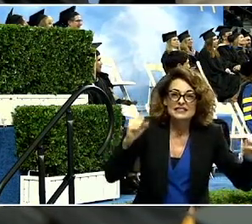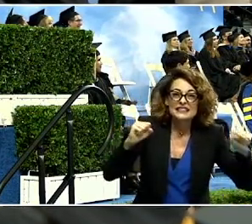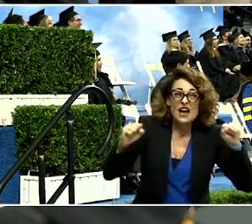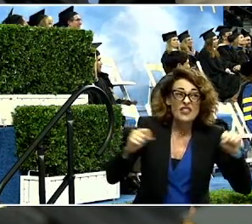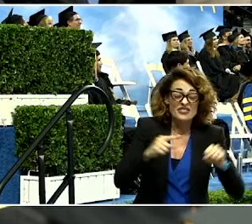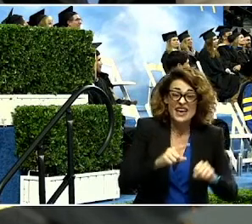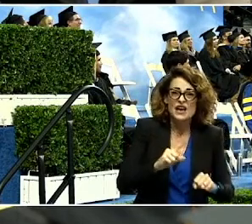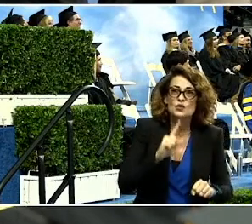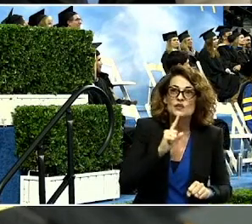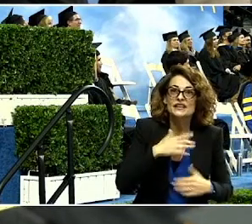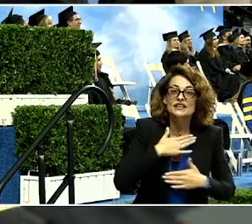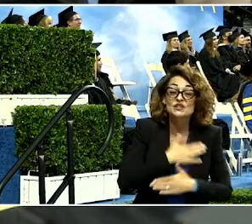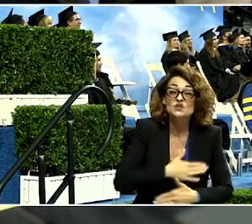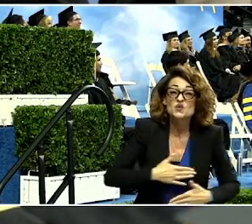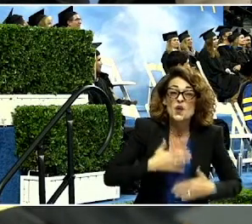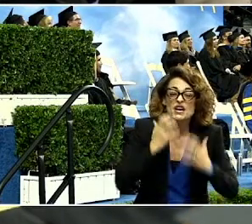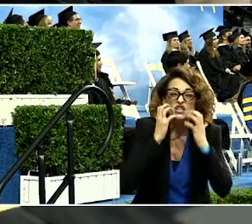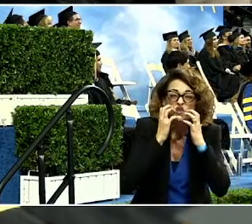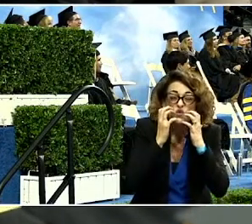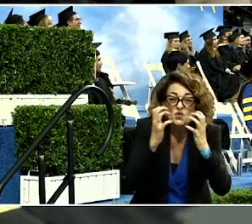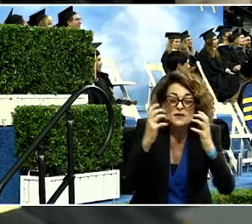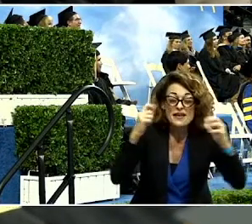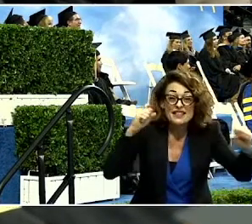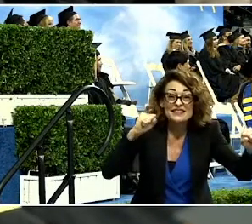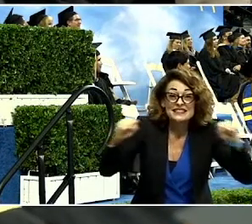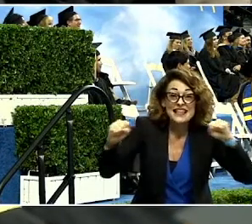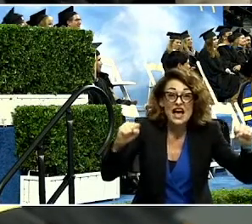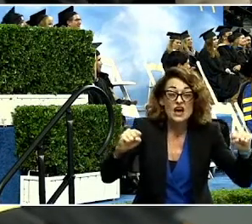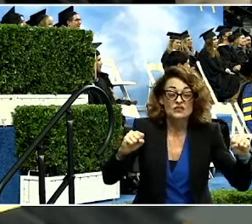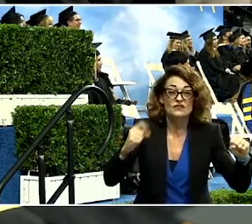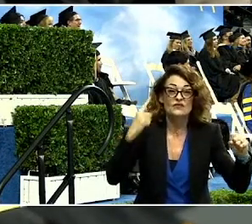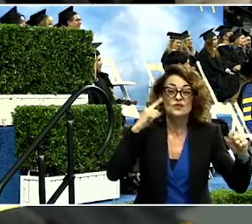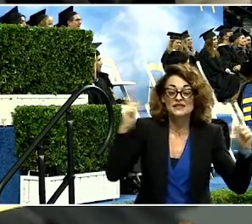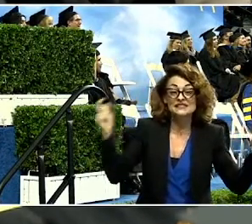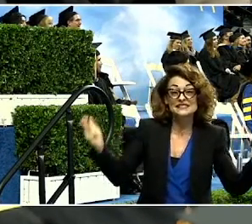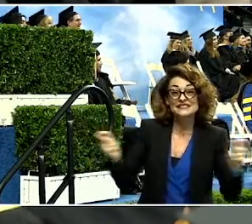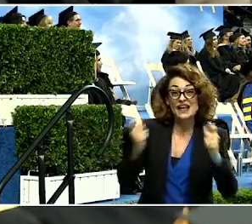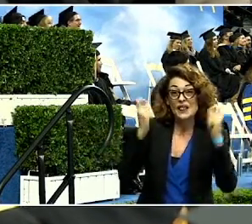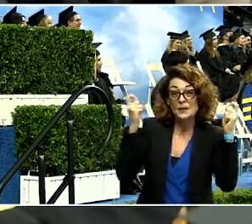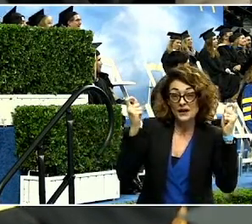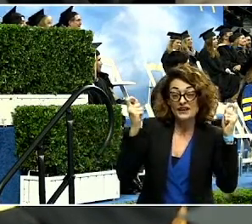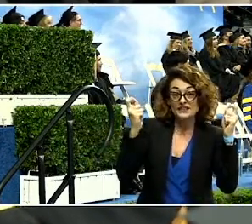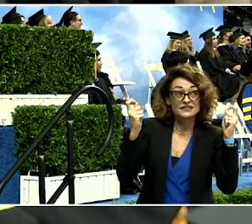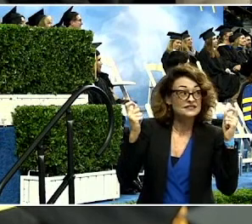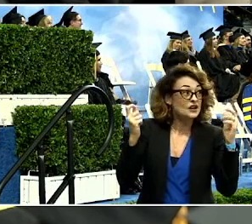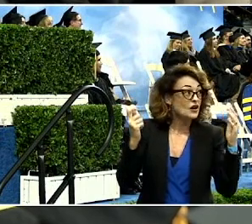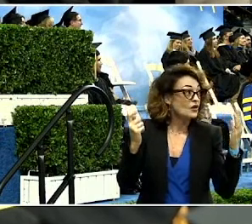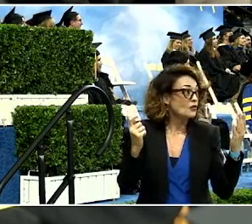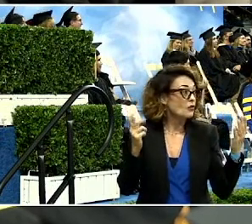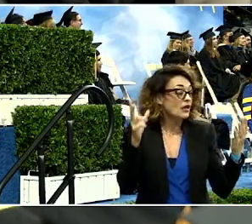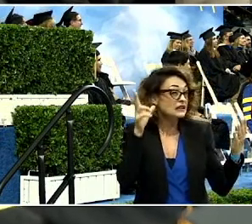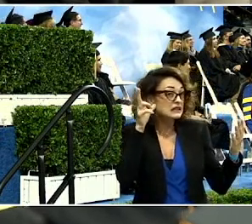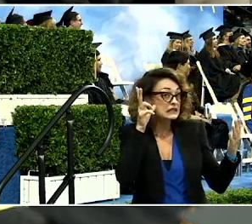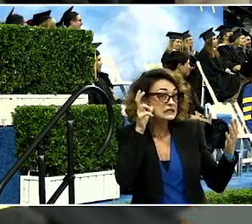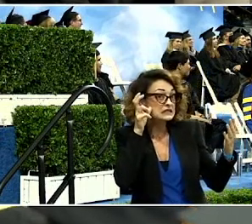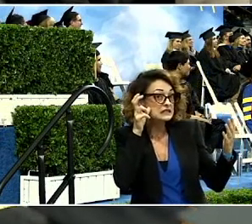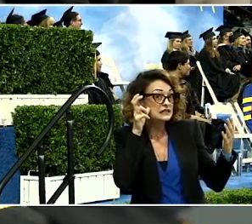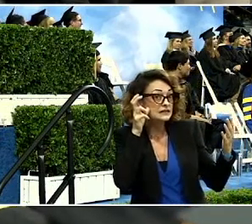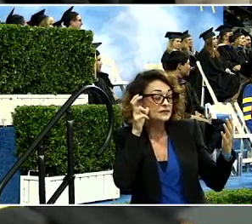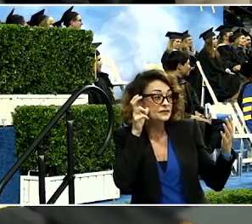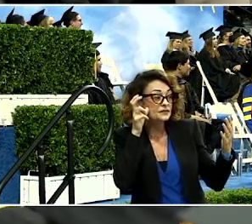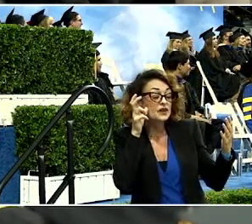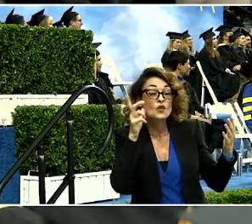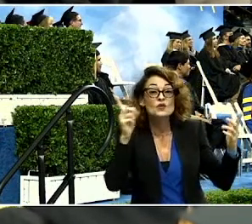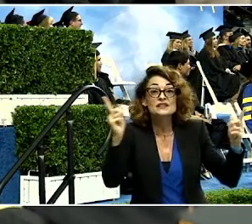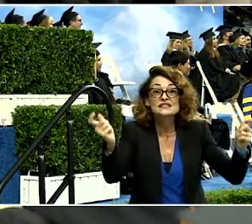scream really loud when they want to celebrate their major. So Let's take a listen. We